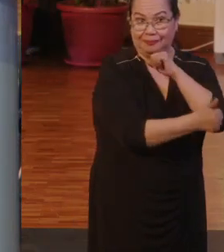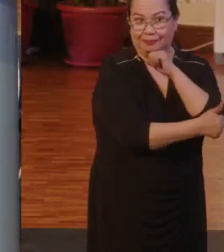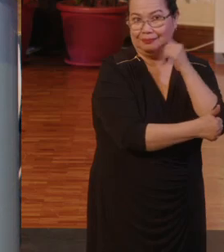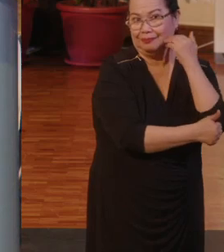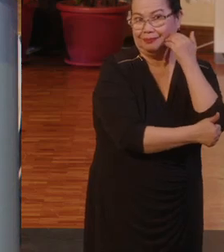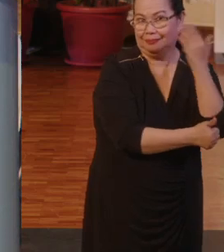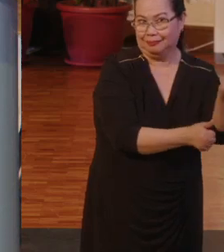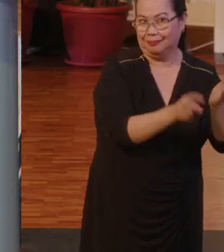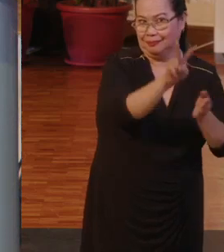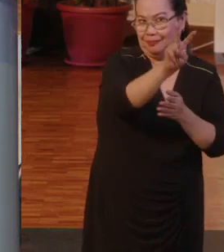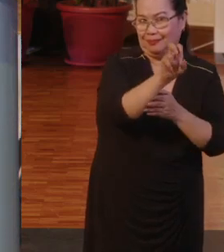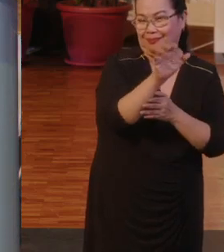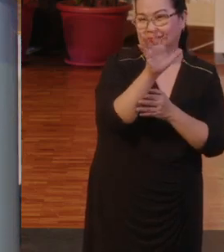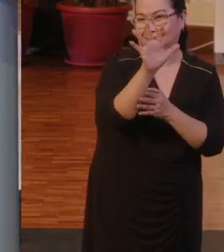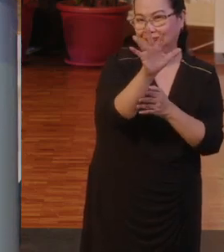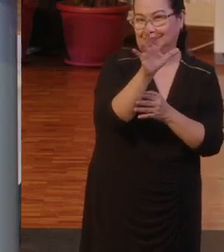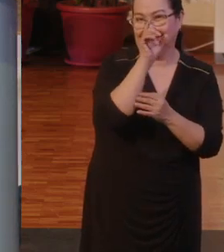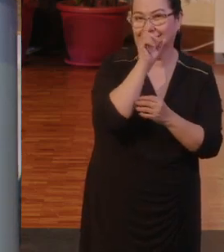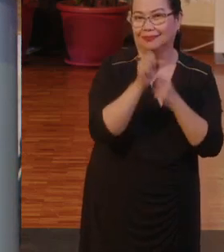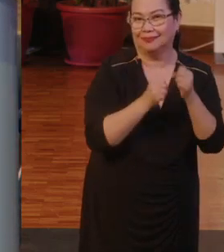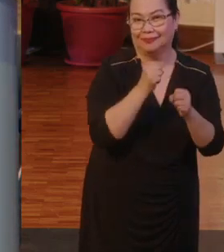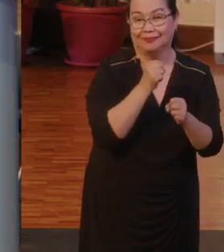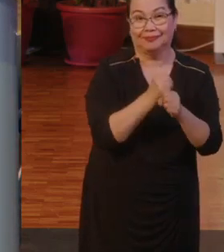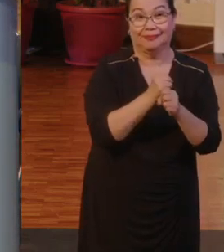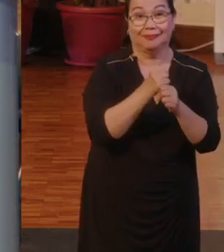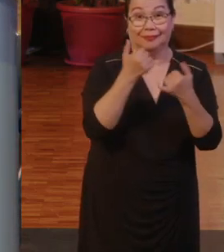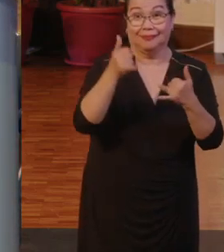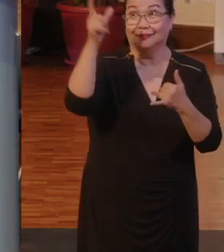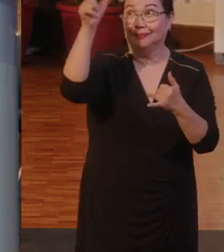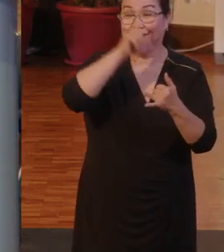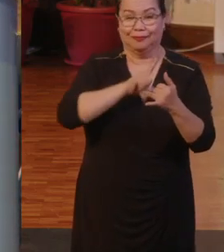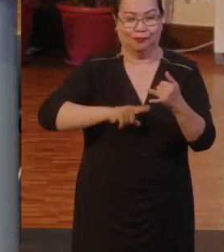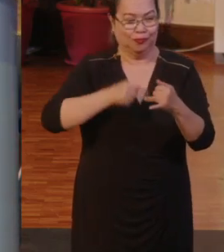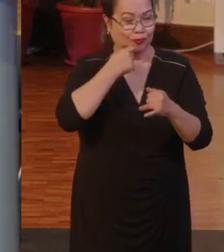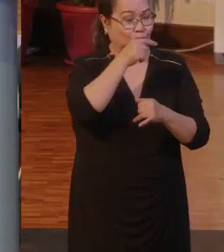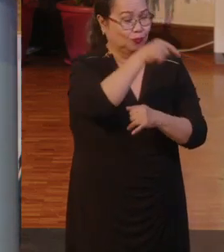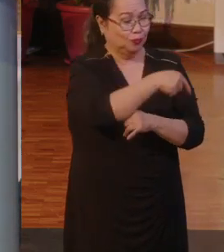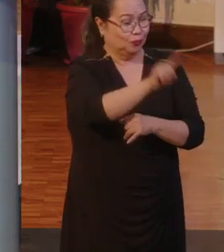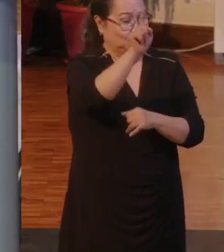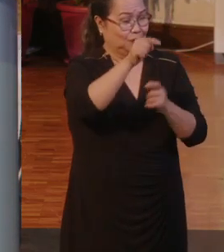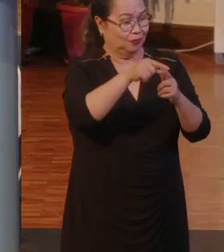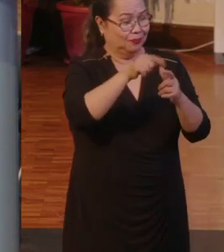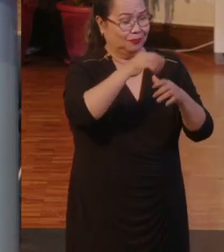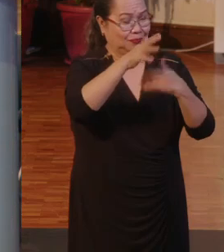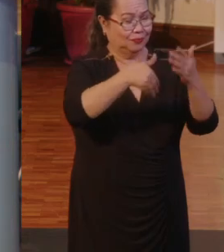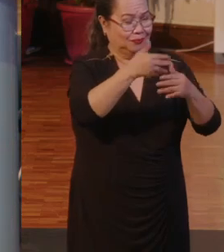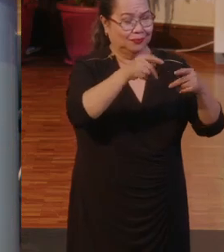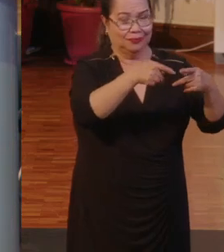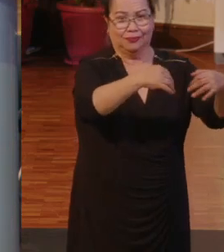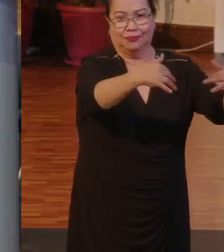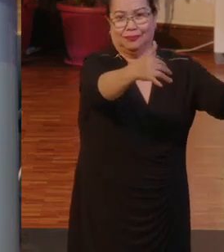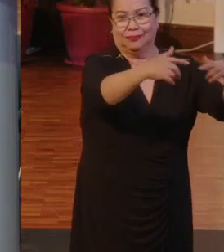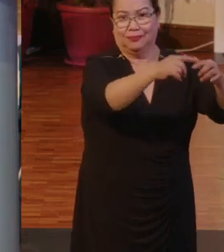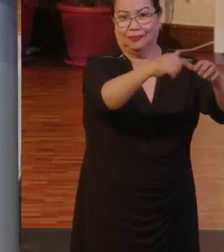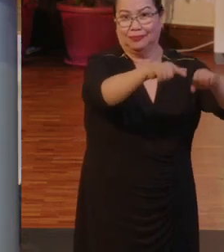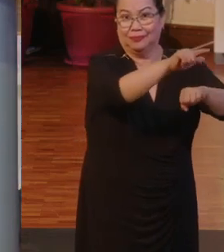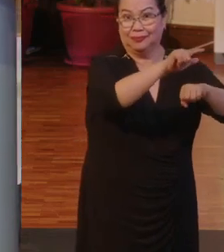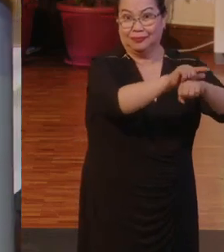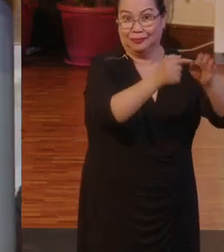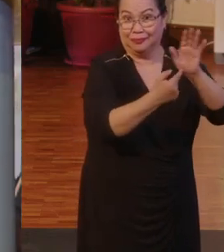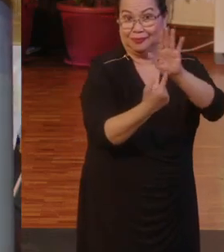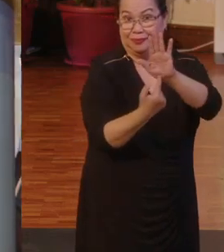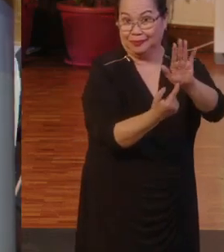in Haran. Now the Lord said to Abram, "Go from your country and your kindred and your father's house to the land I will